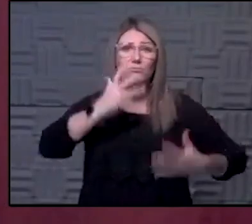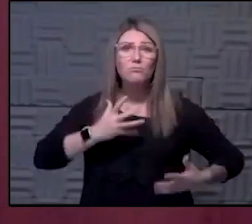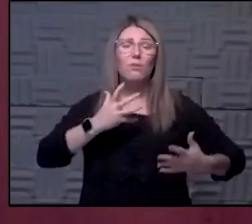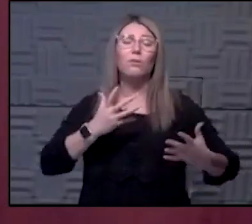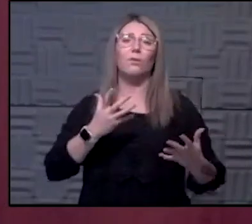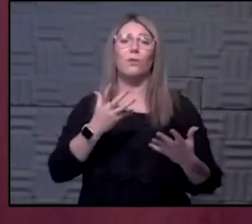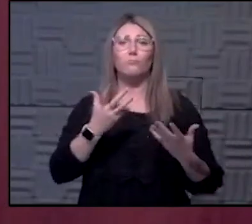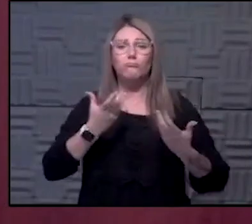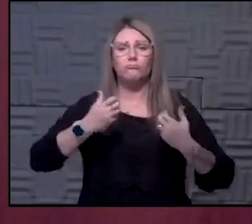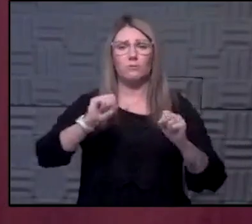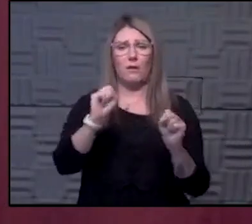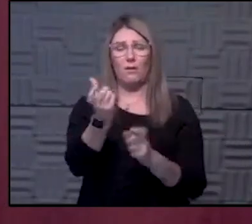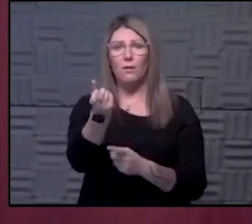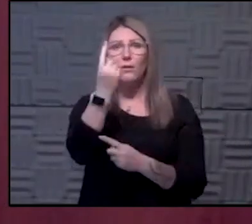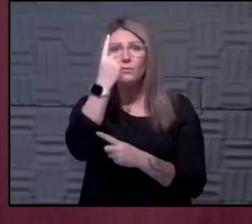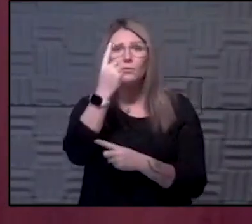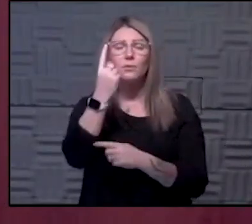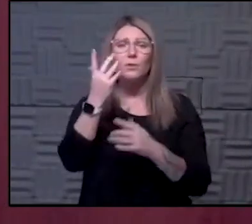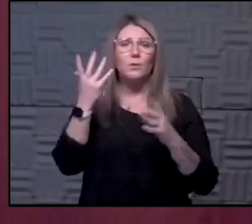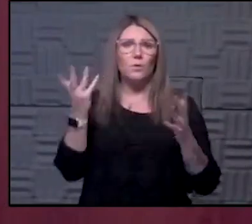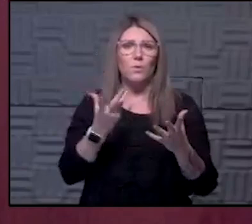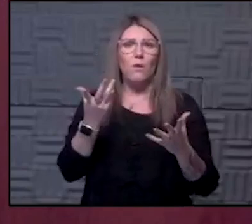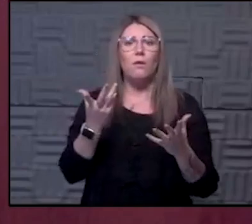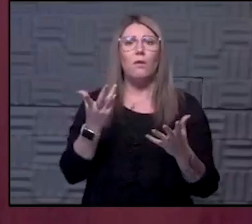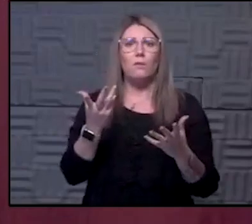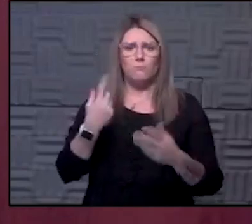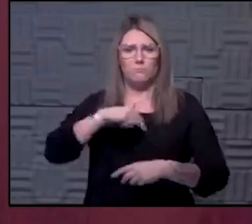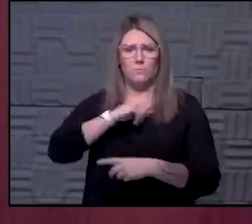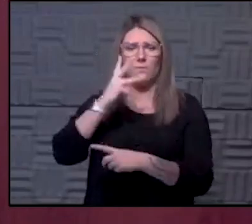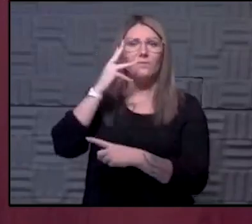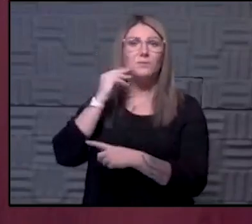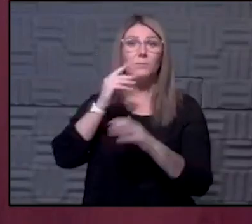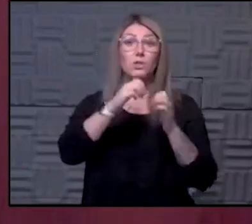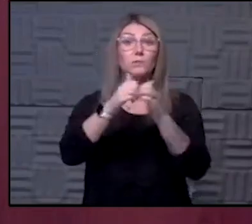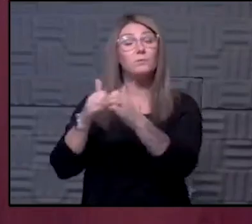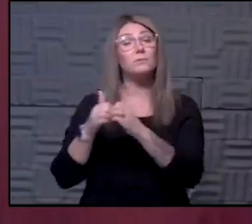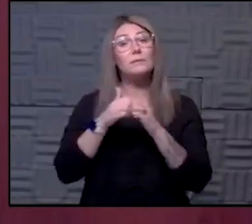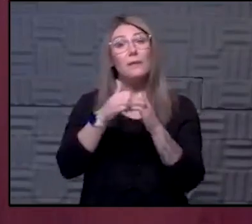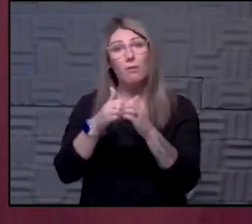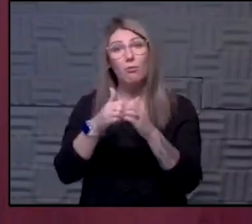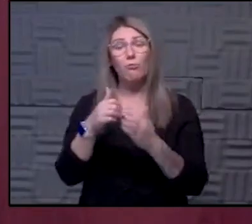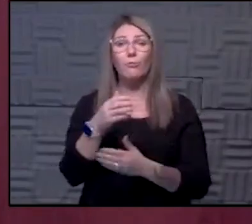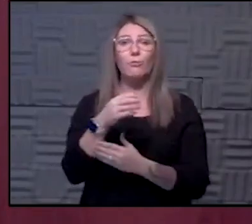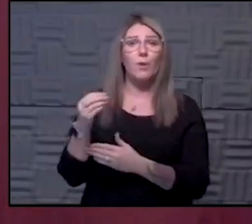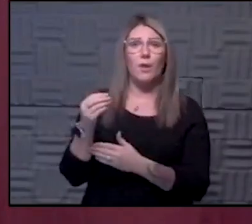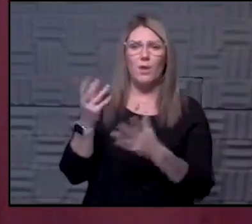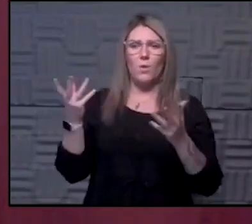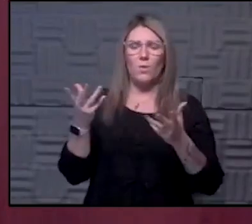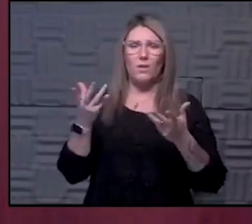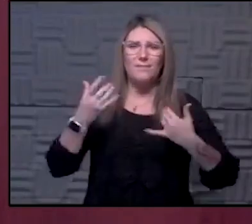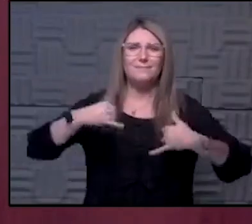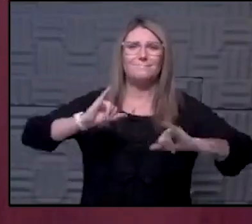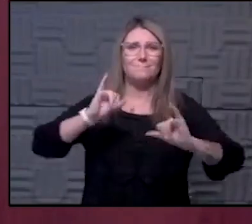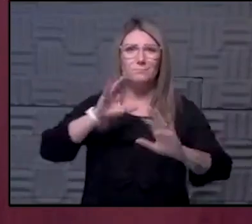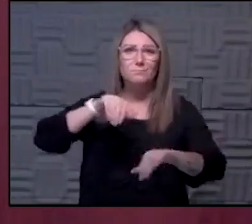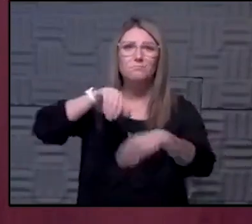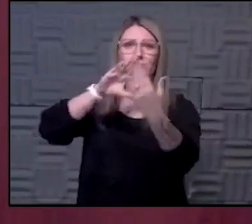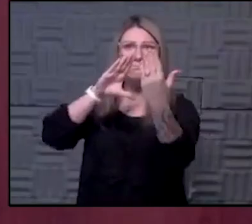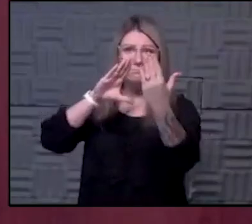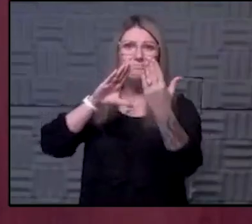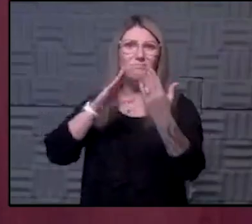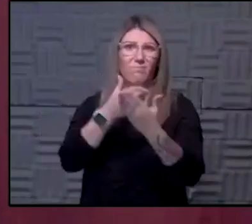try to understand what we have experienced together and what we still face yet to